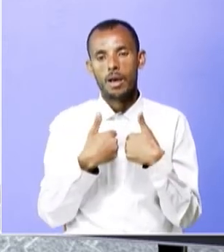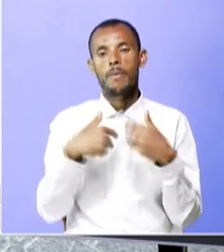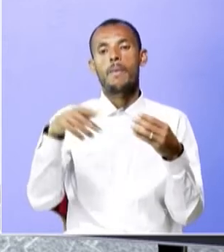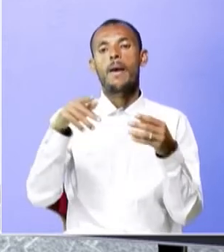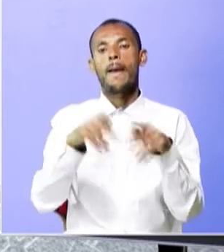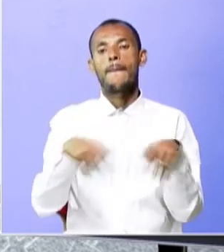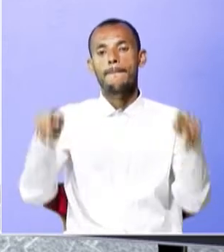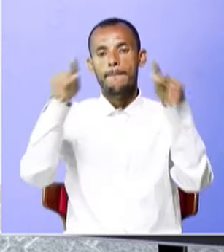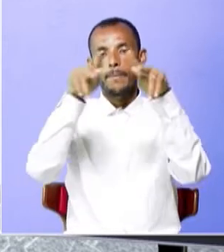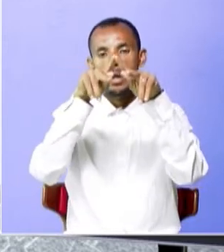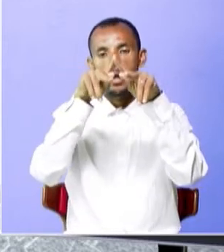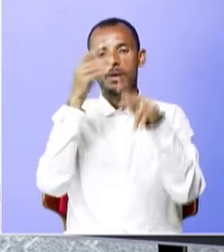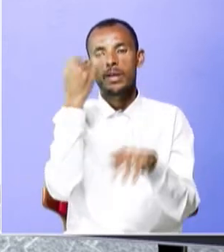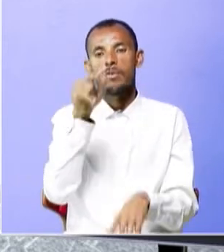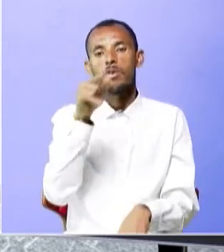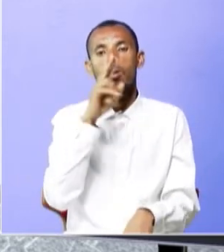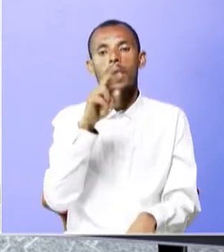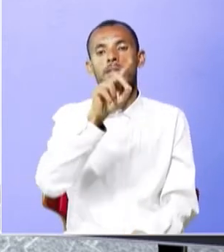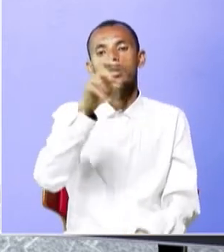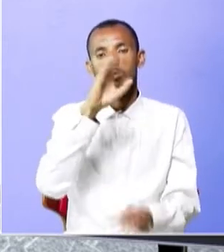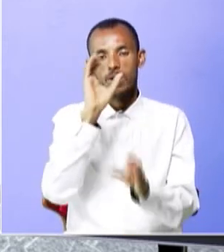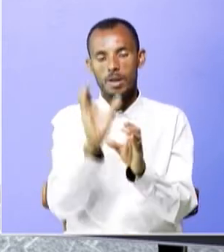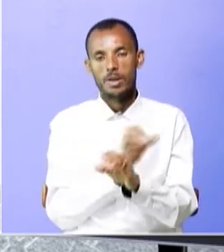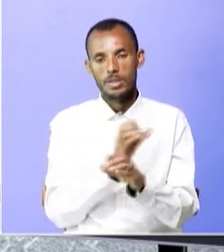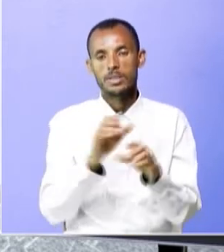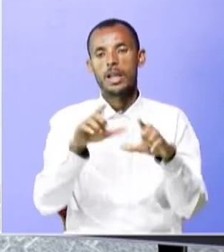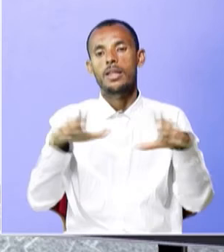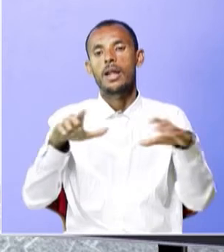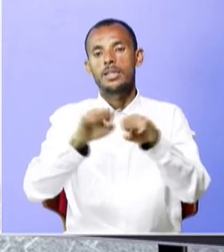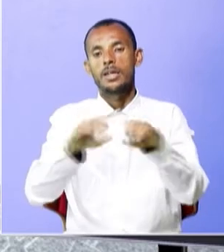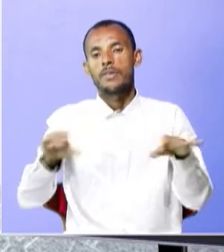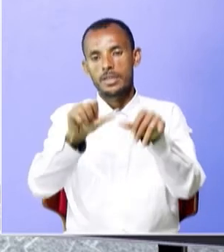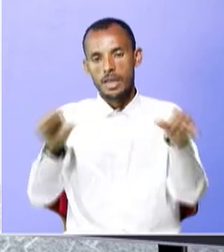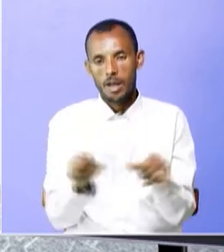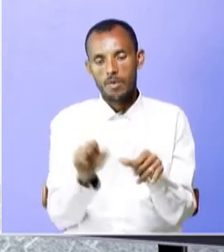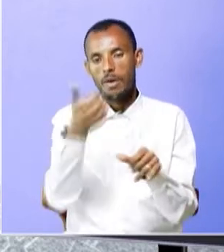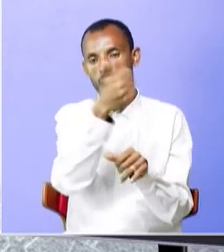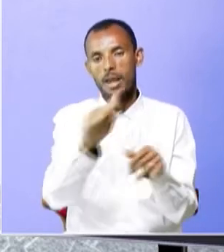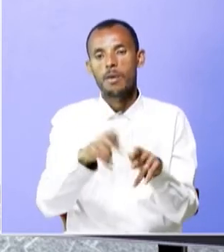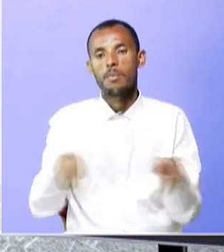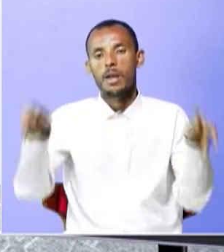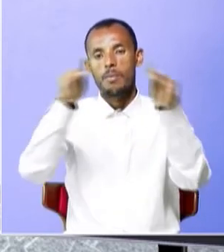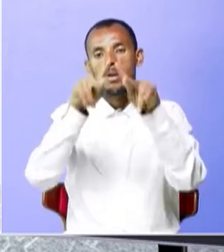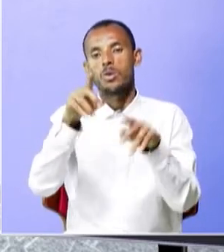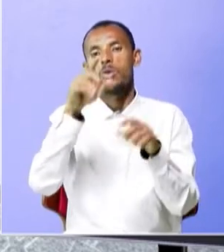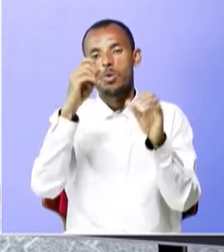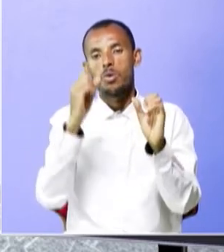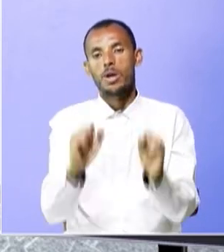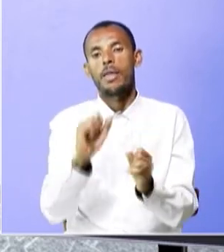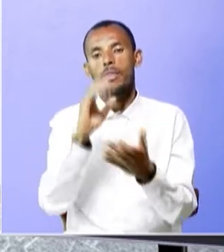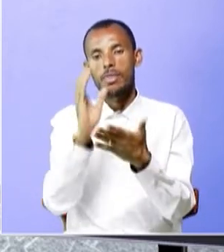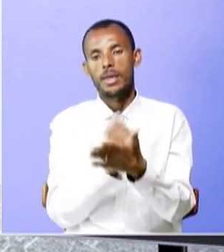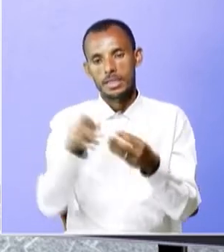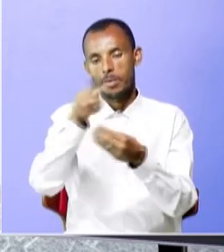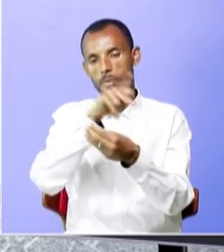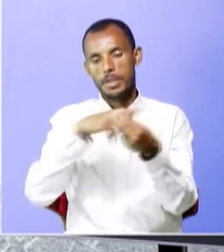pyramid, if you are asked to calculate the lateral surface area of any pyramid, you can take the perimeter